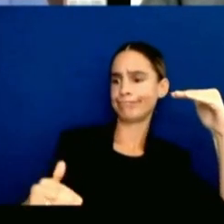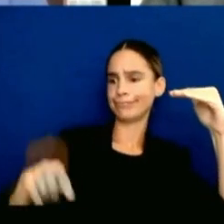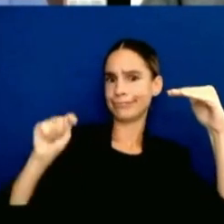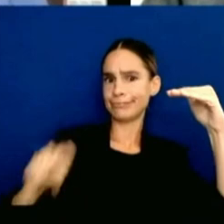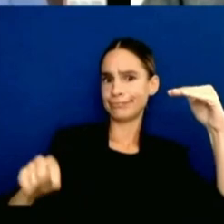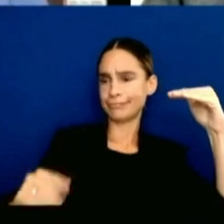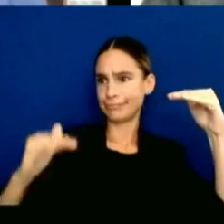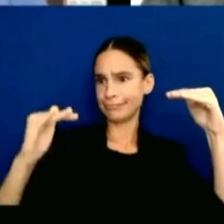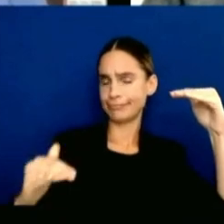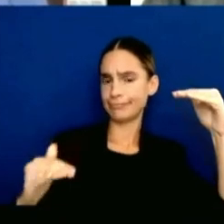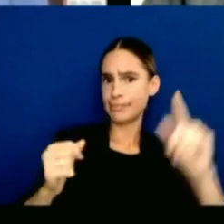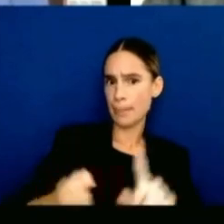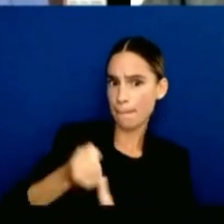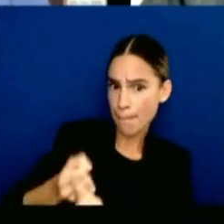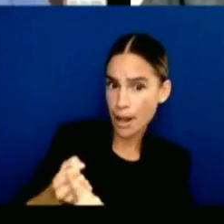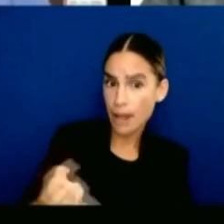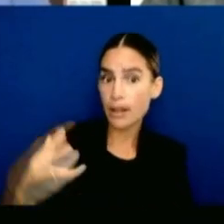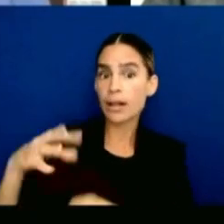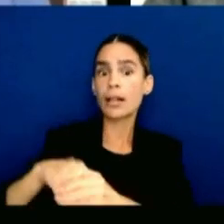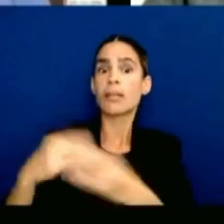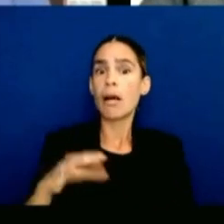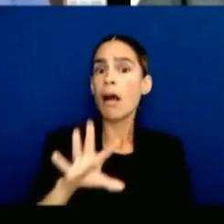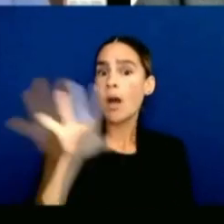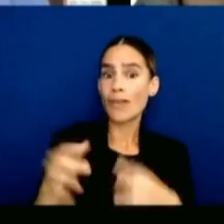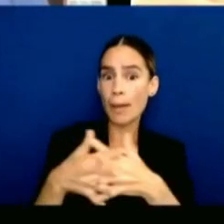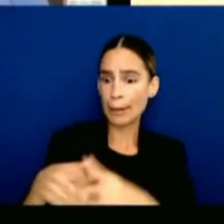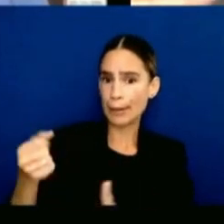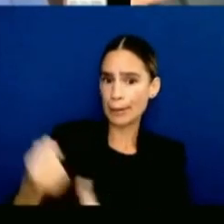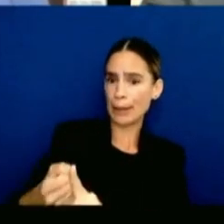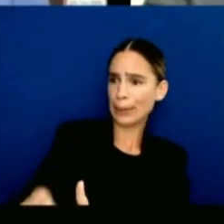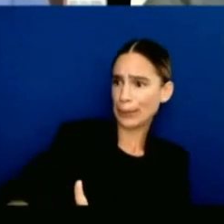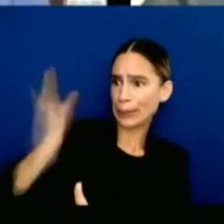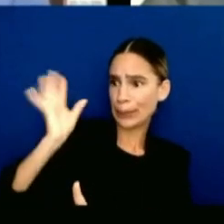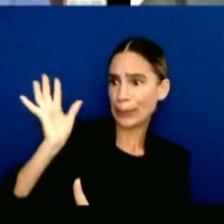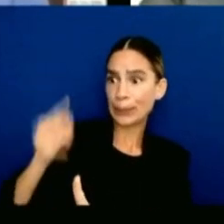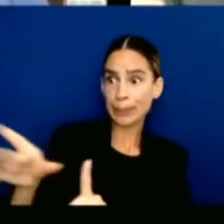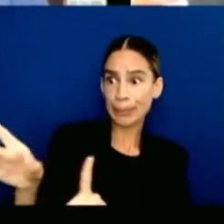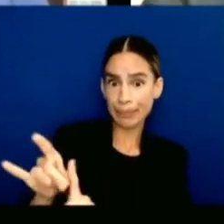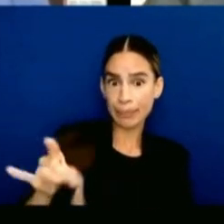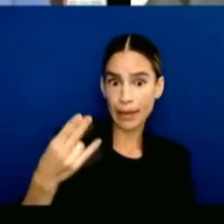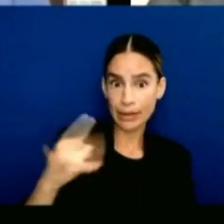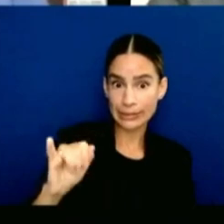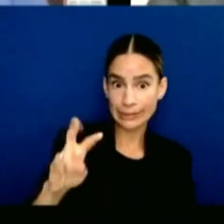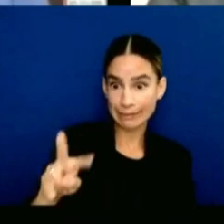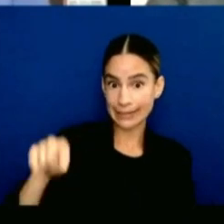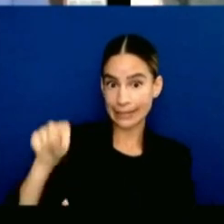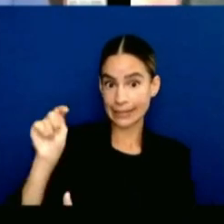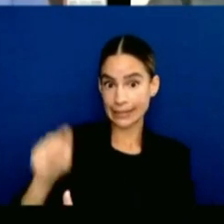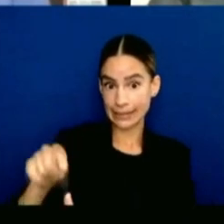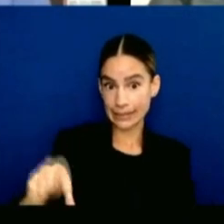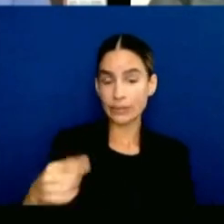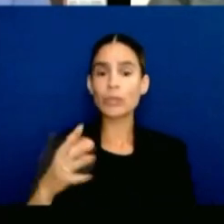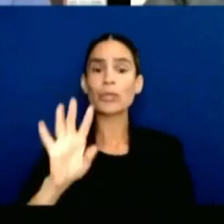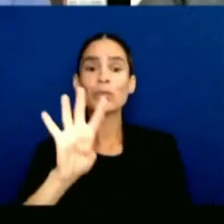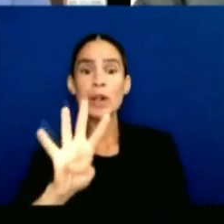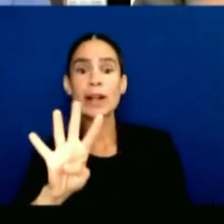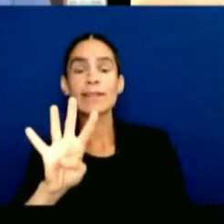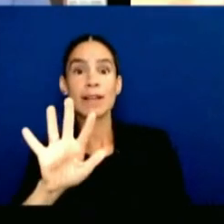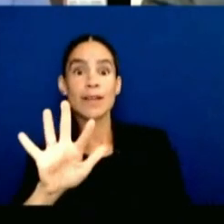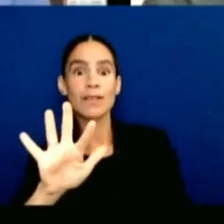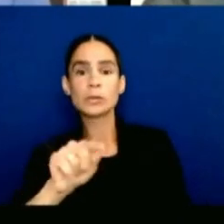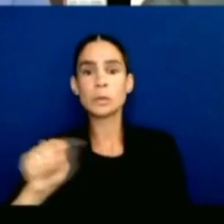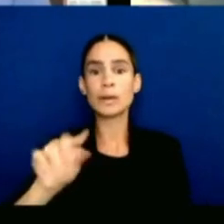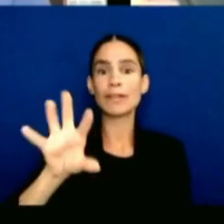and 45 to 50% of the new infection. So whenever we do treatment and prevention trials through our networks,